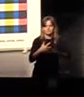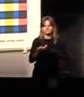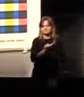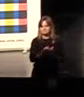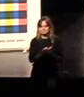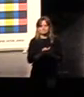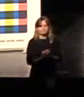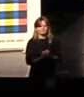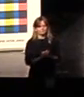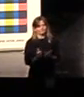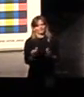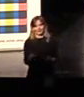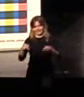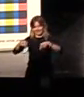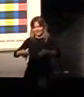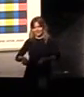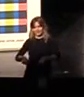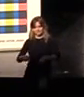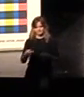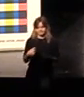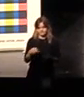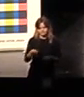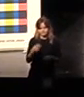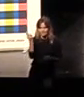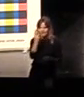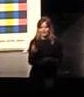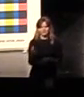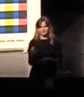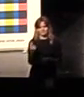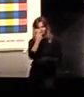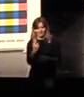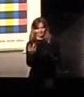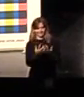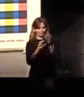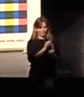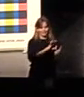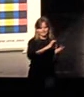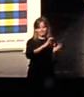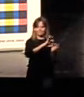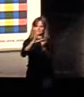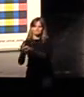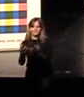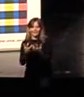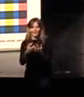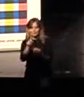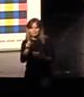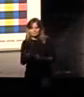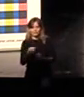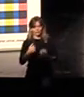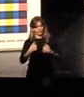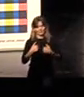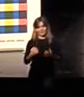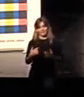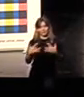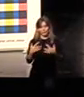wie haar wat them about the art in the era of populism in my view the arts in artis teek is central